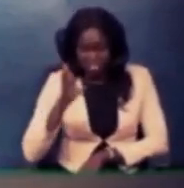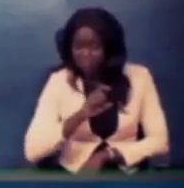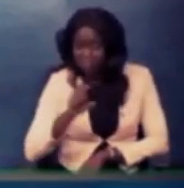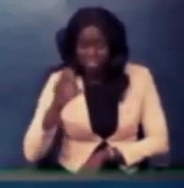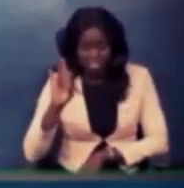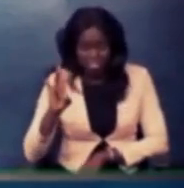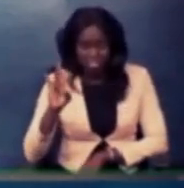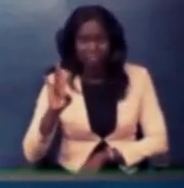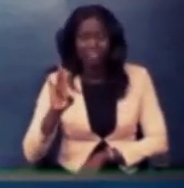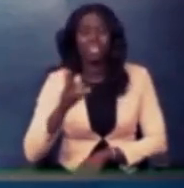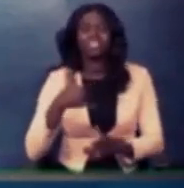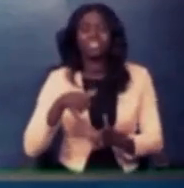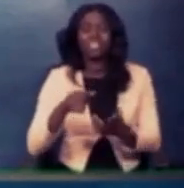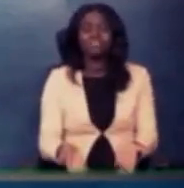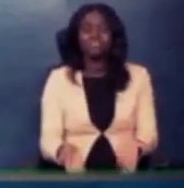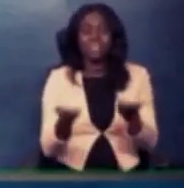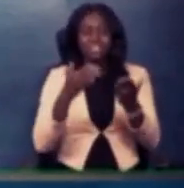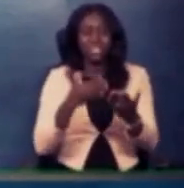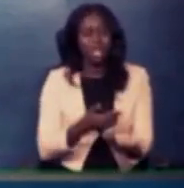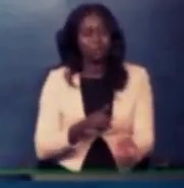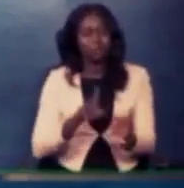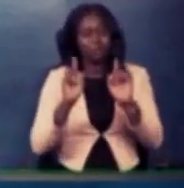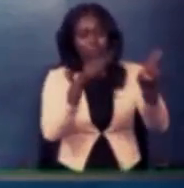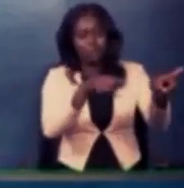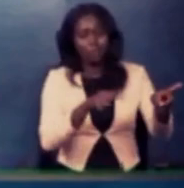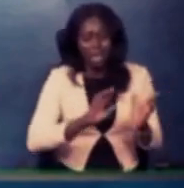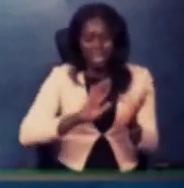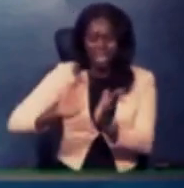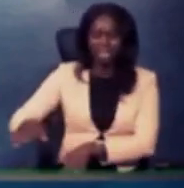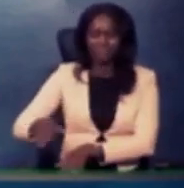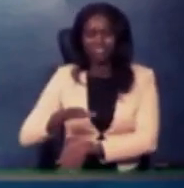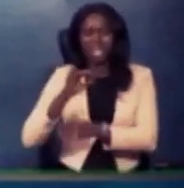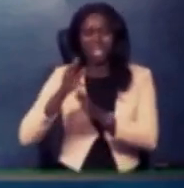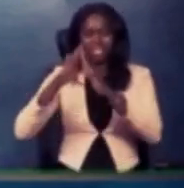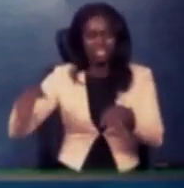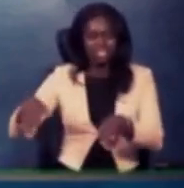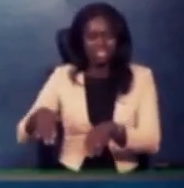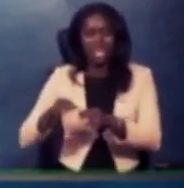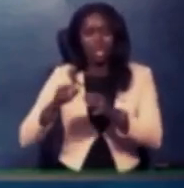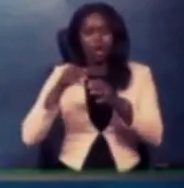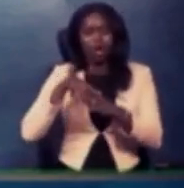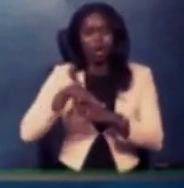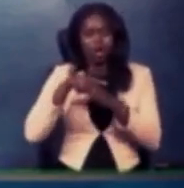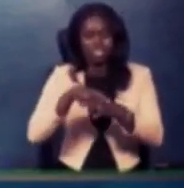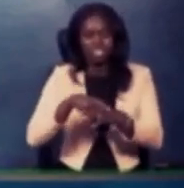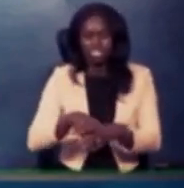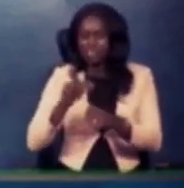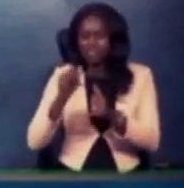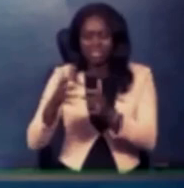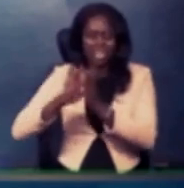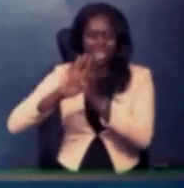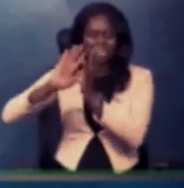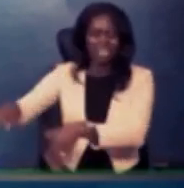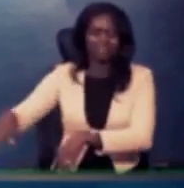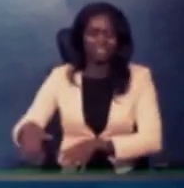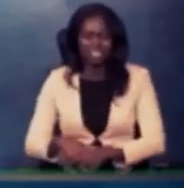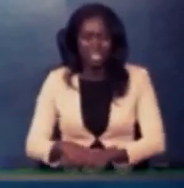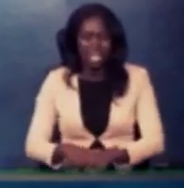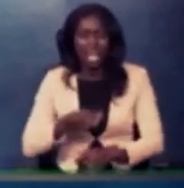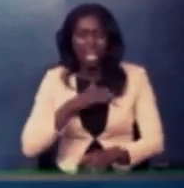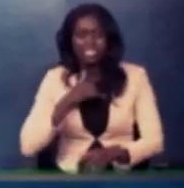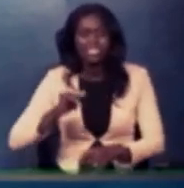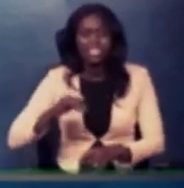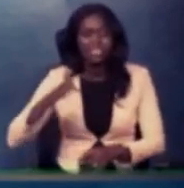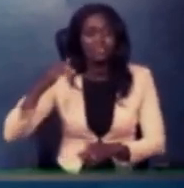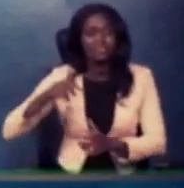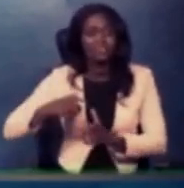they arose and fled in the twilight and left their tents, horses, asses, even the camp as it was, and fled